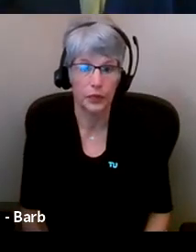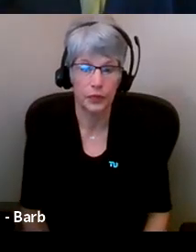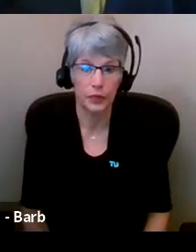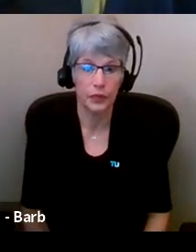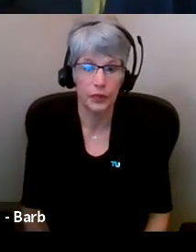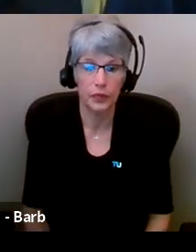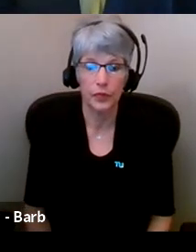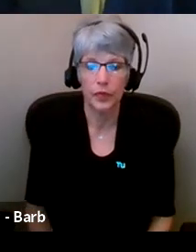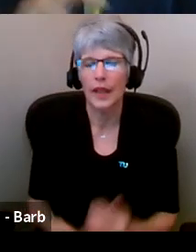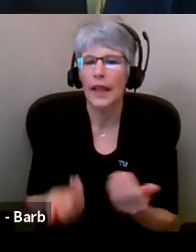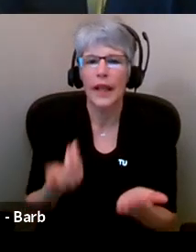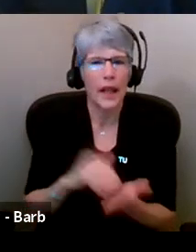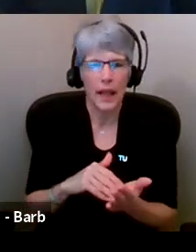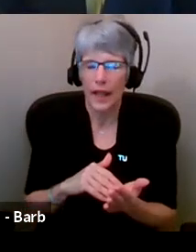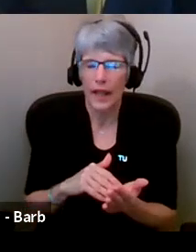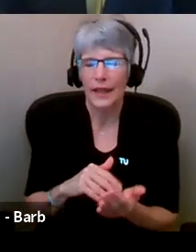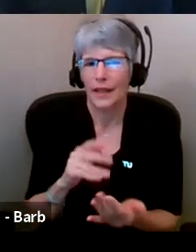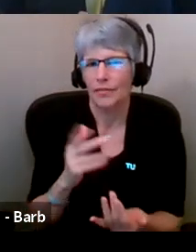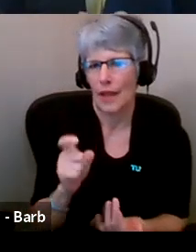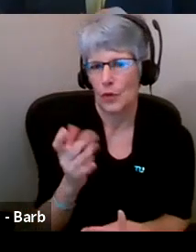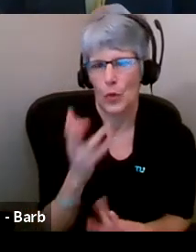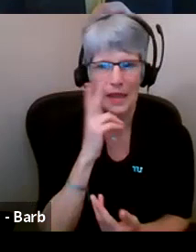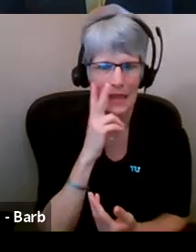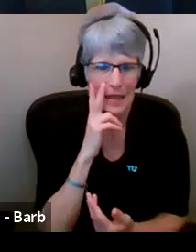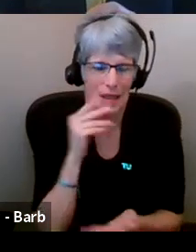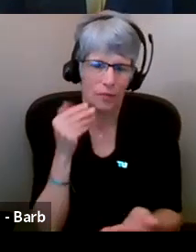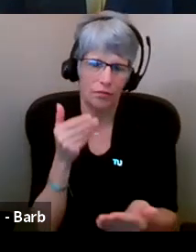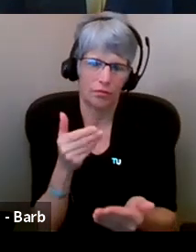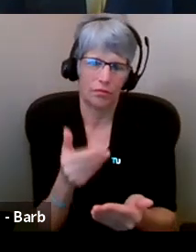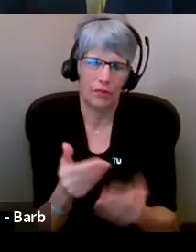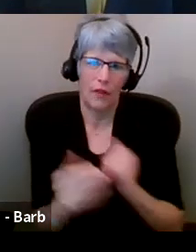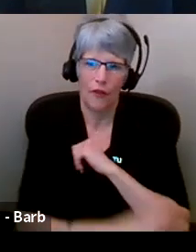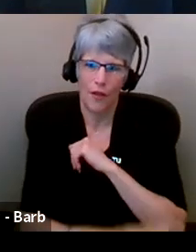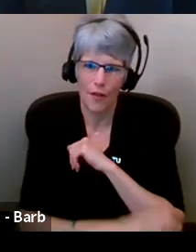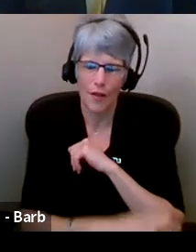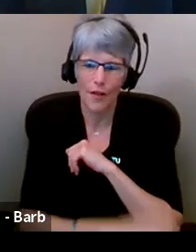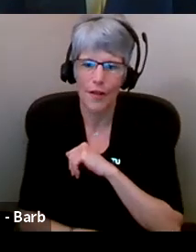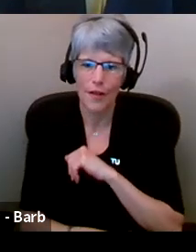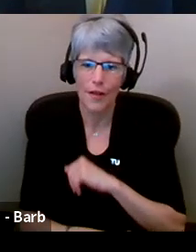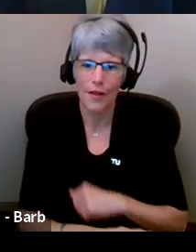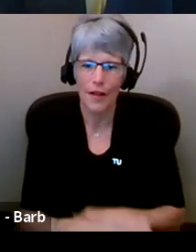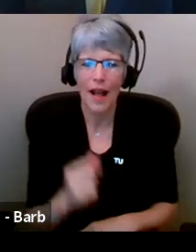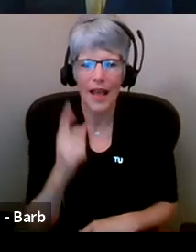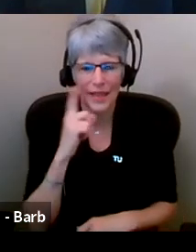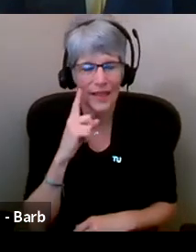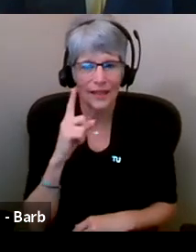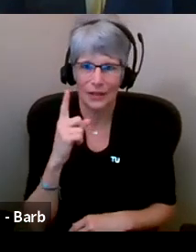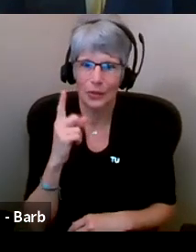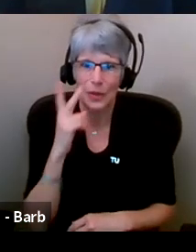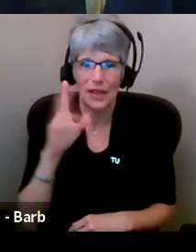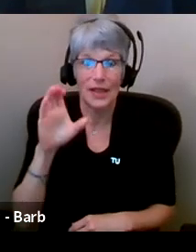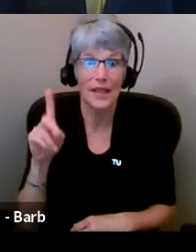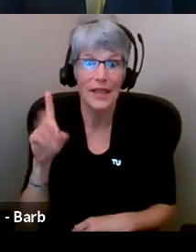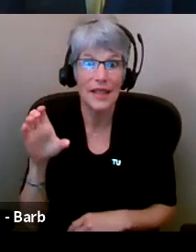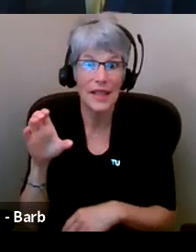So that again, we'll have to see as we get to the fall, and as you know, I think we've seen that CDC advice